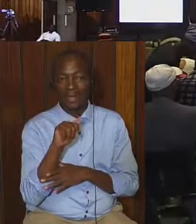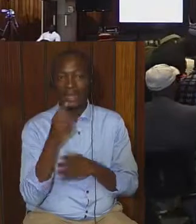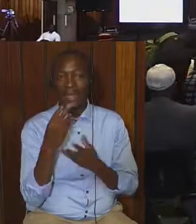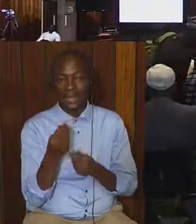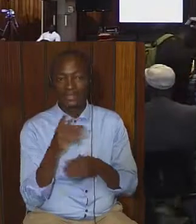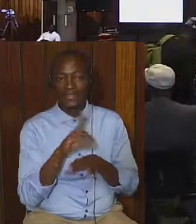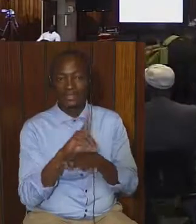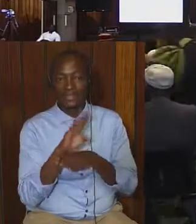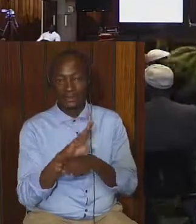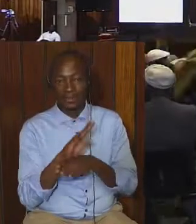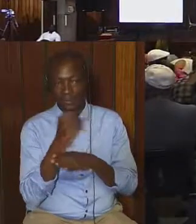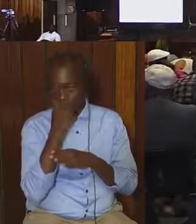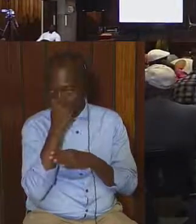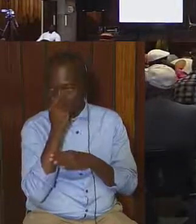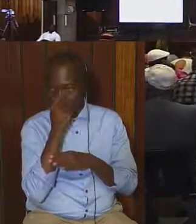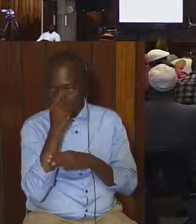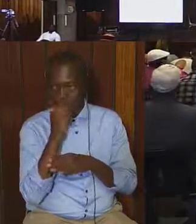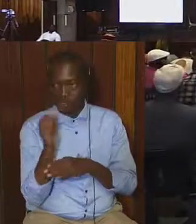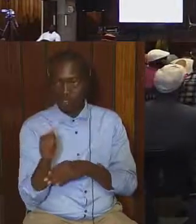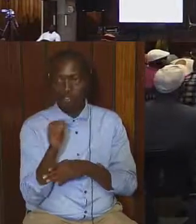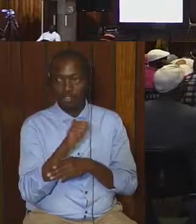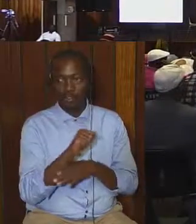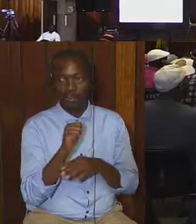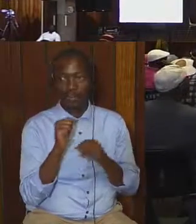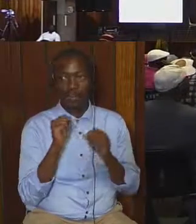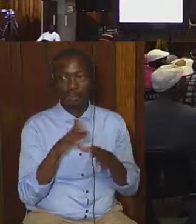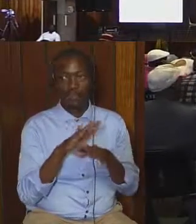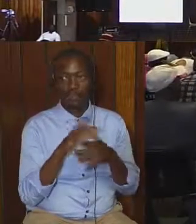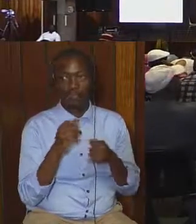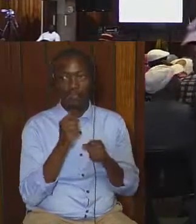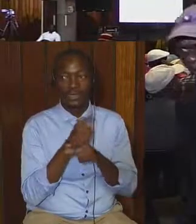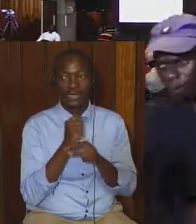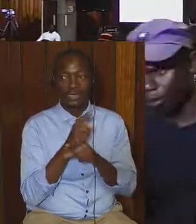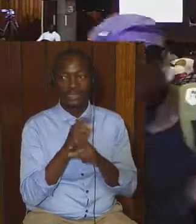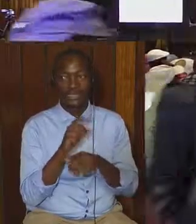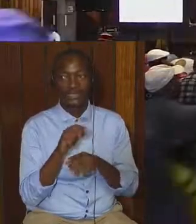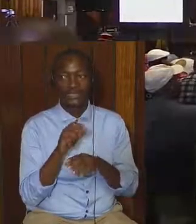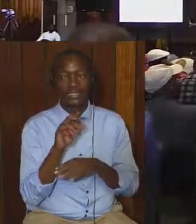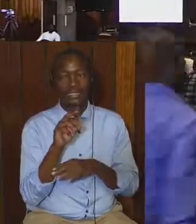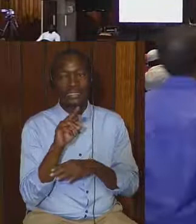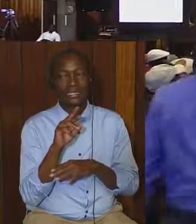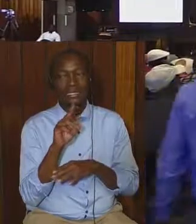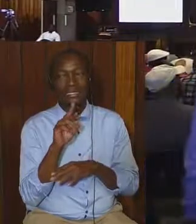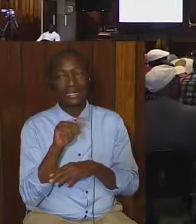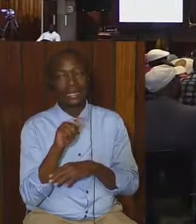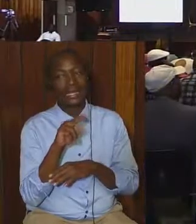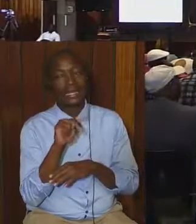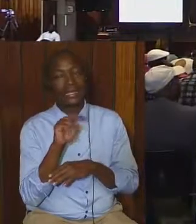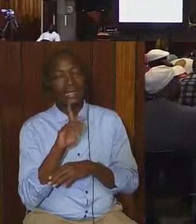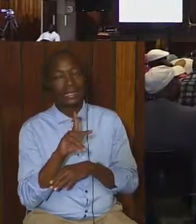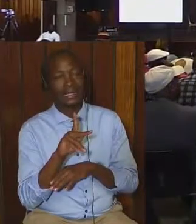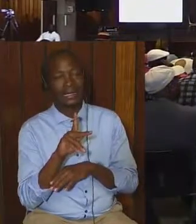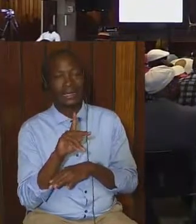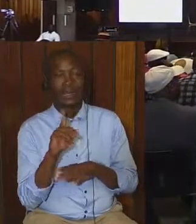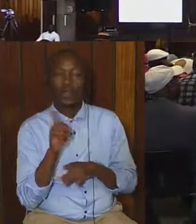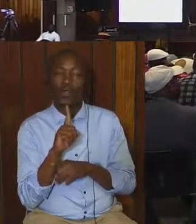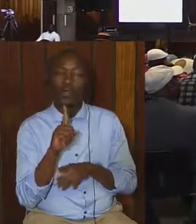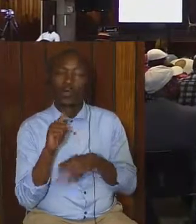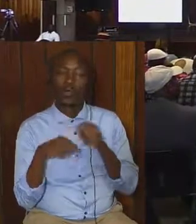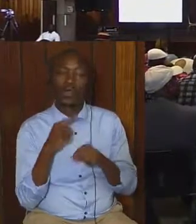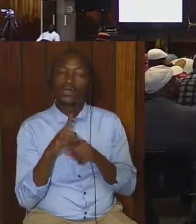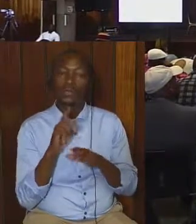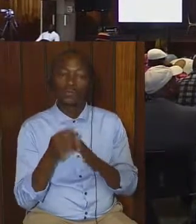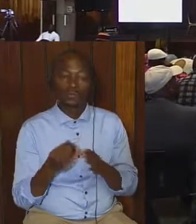enayo ukapointa for a taxi rank, the permanent one. What about Tina abasakhula nge grade